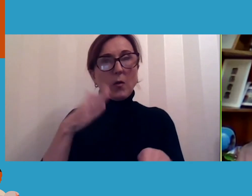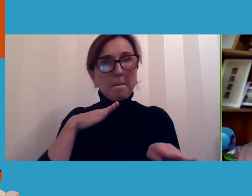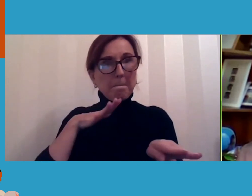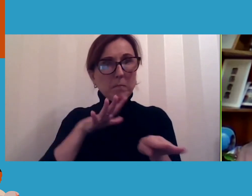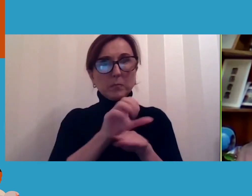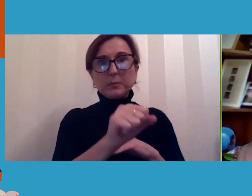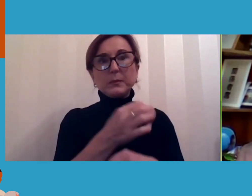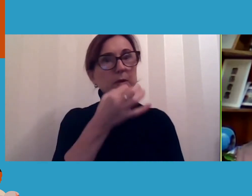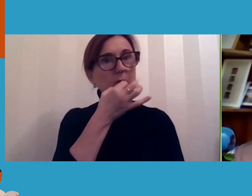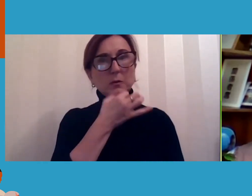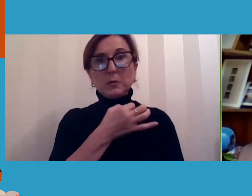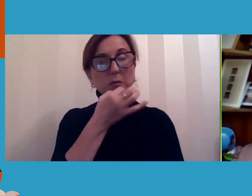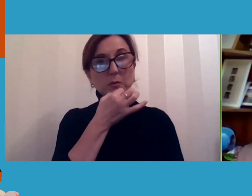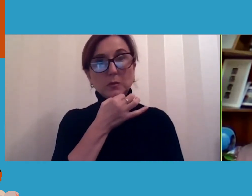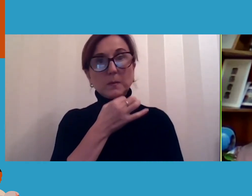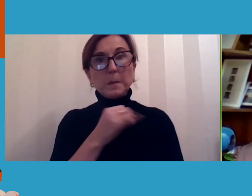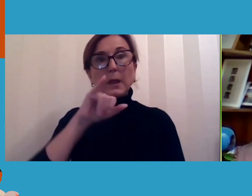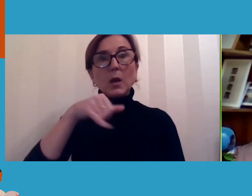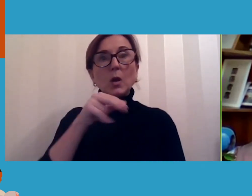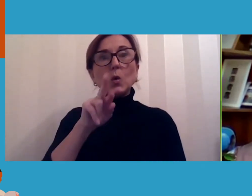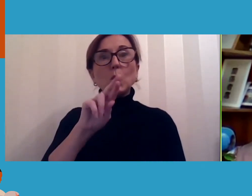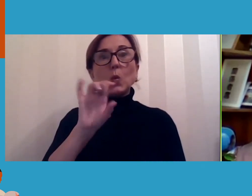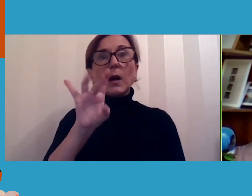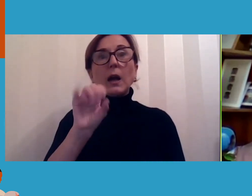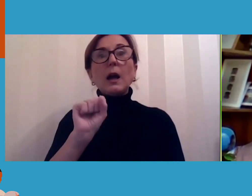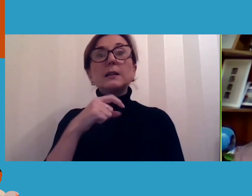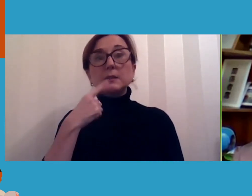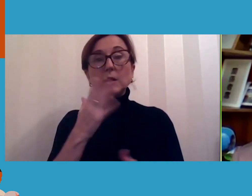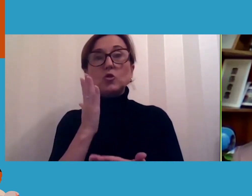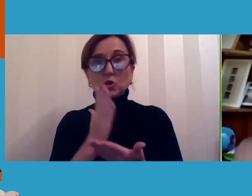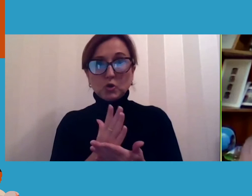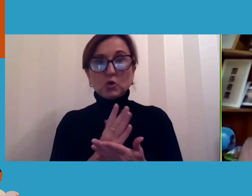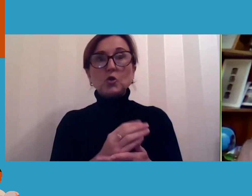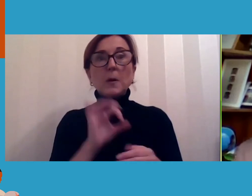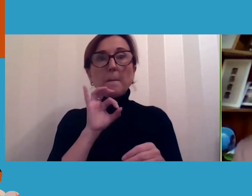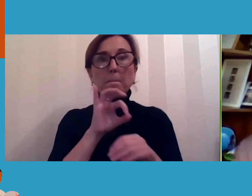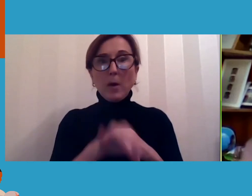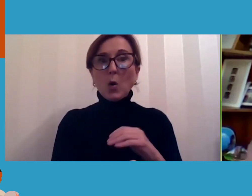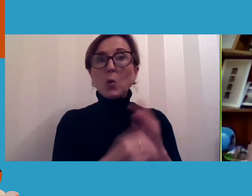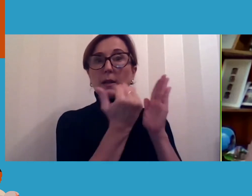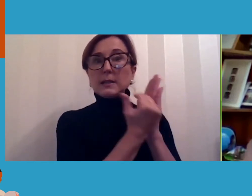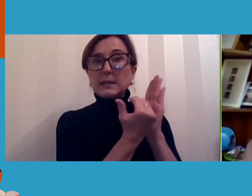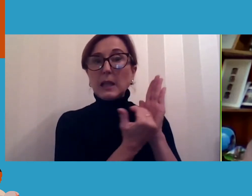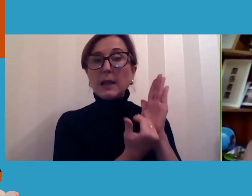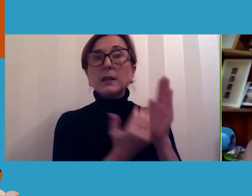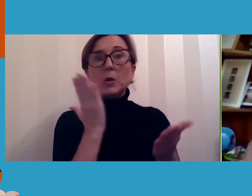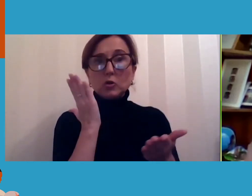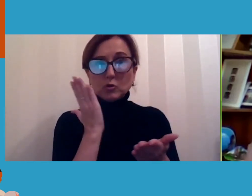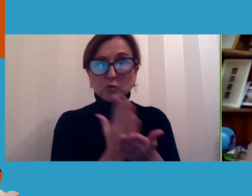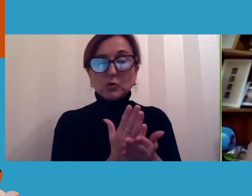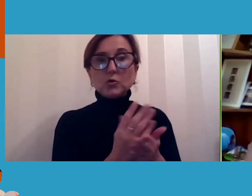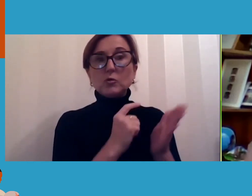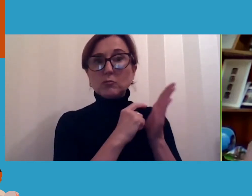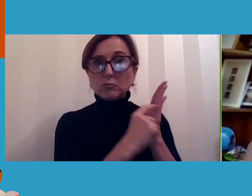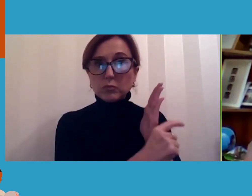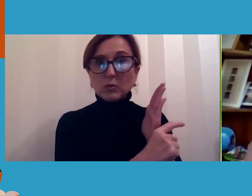I am convinced that despite the fact that our criminal code is in line with various provisions of the EU documents